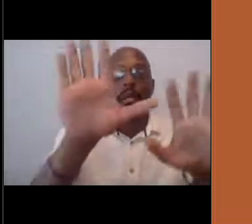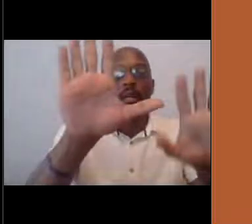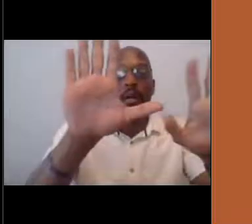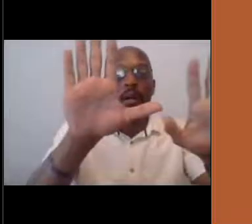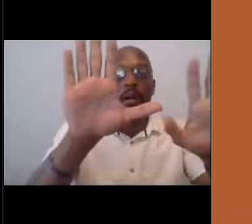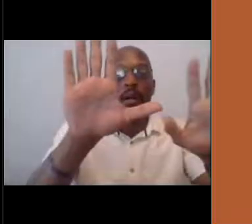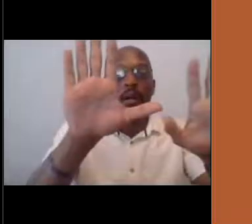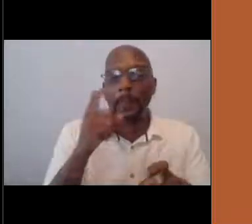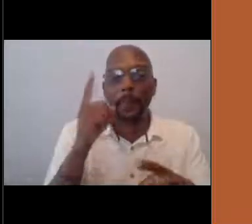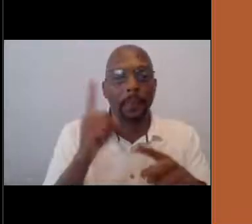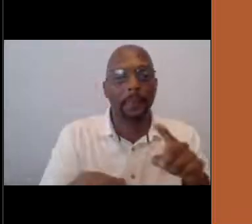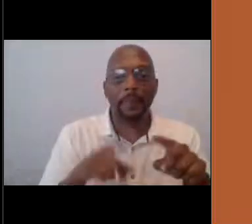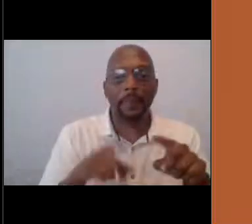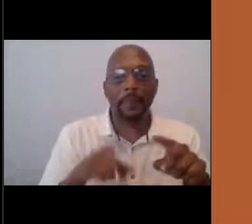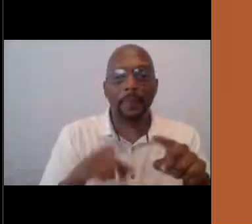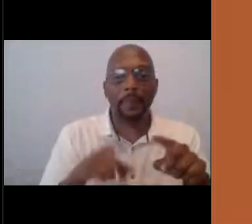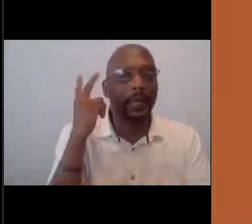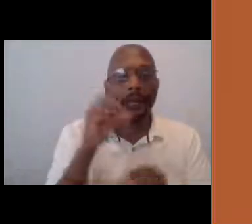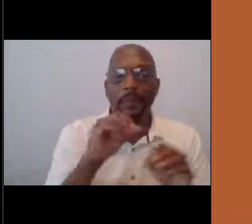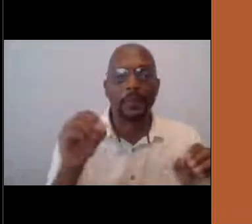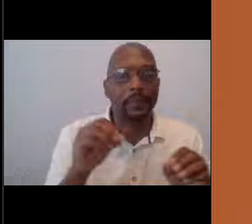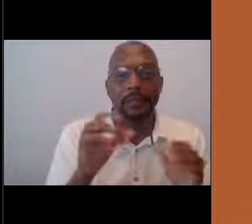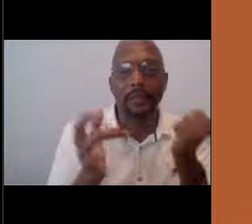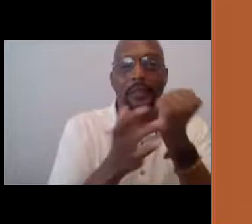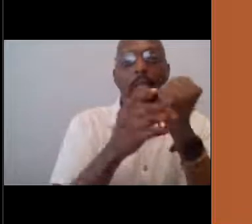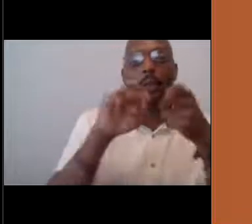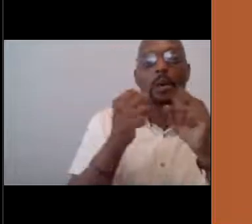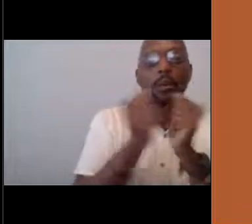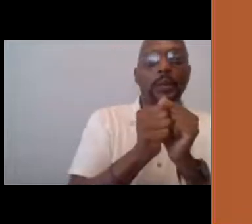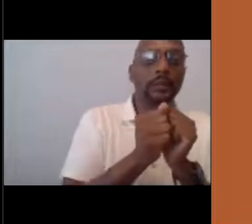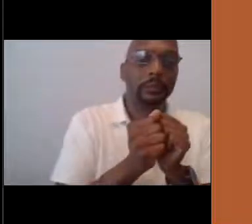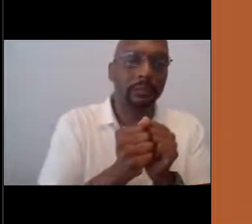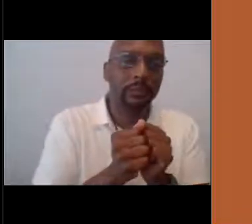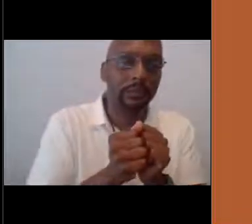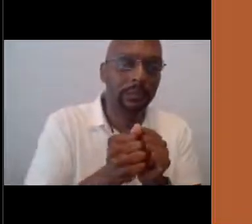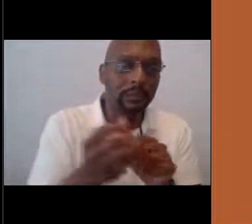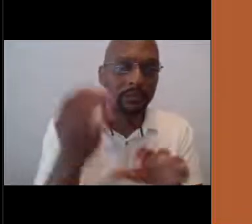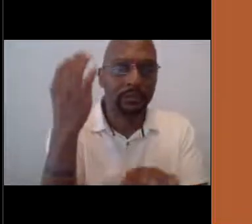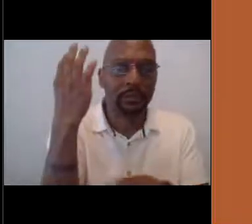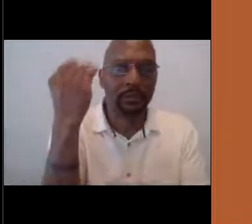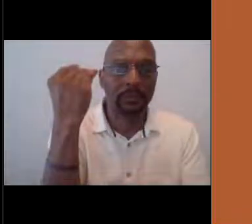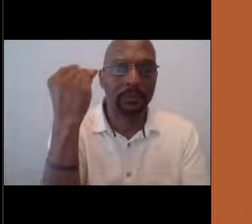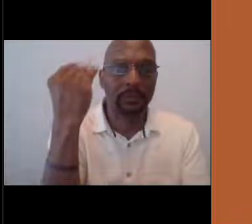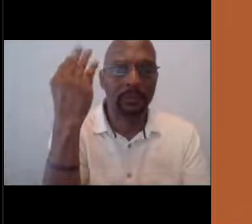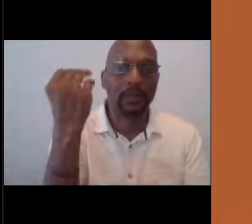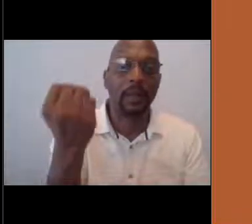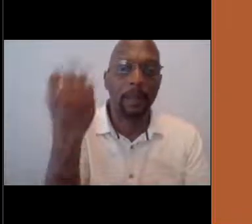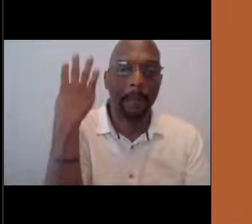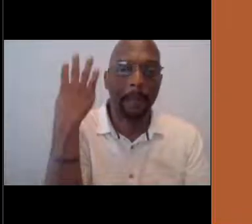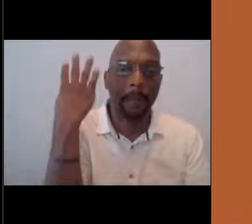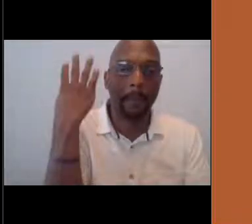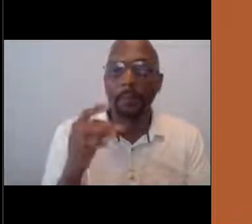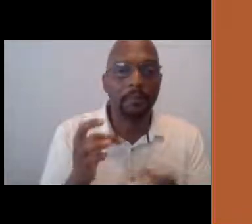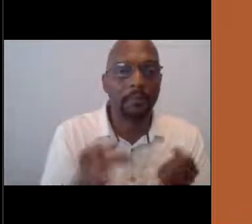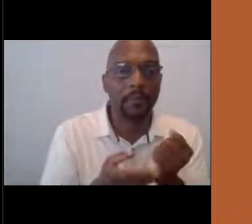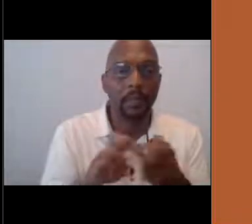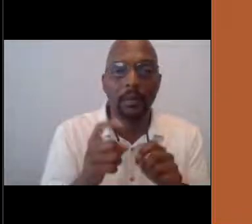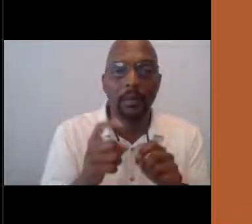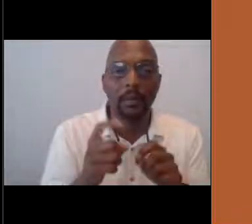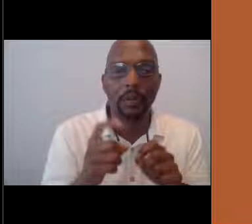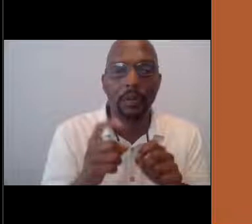is federally recognized, and that the county has government-to-government relations and